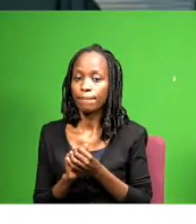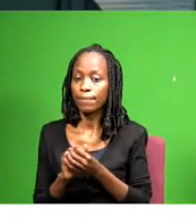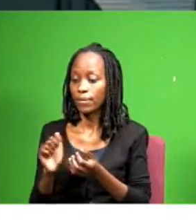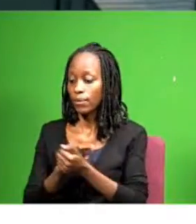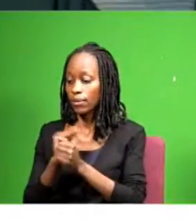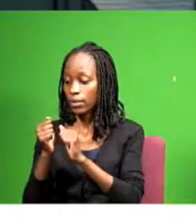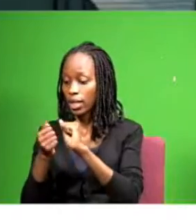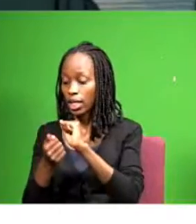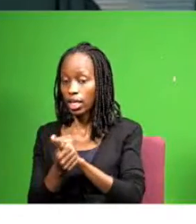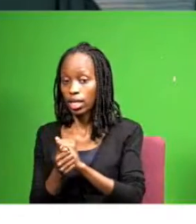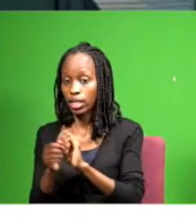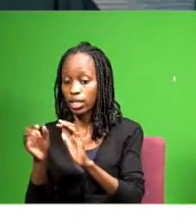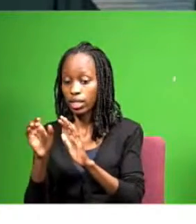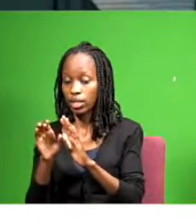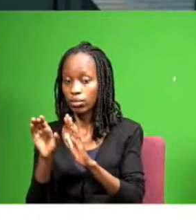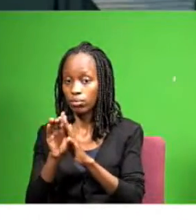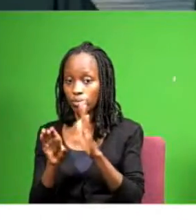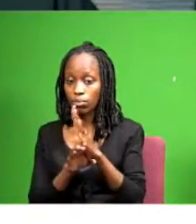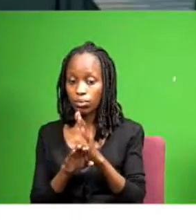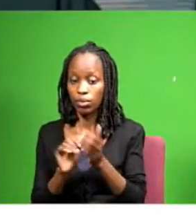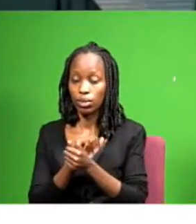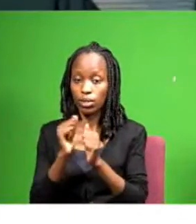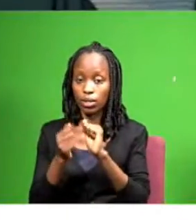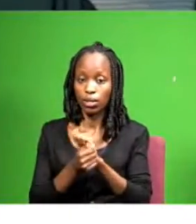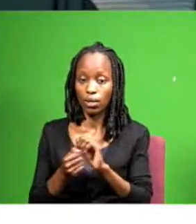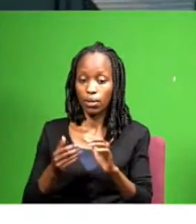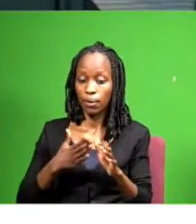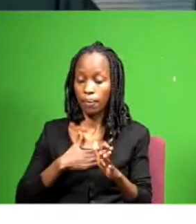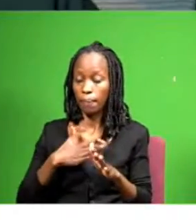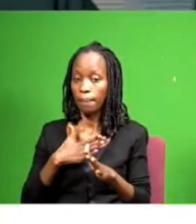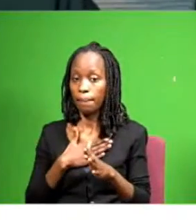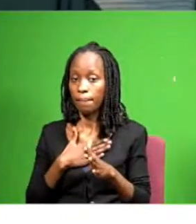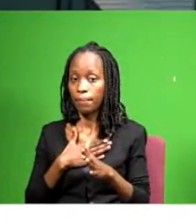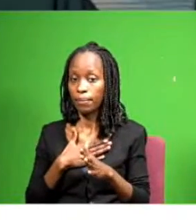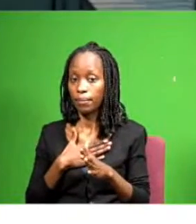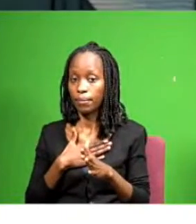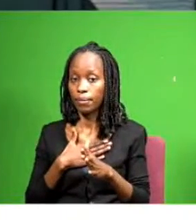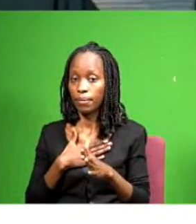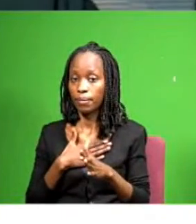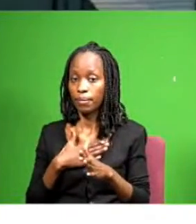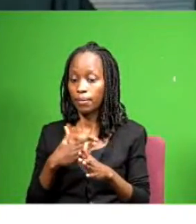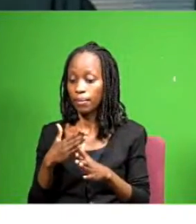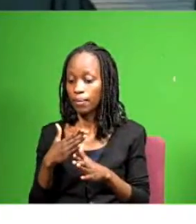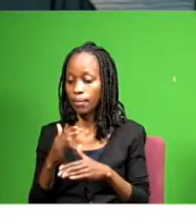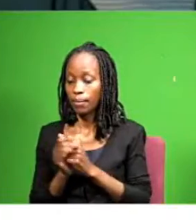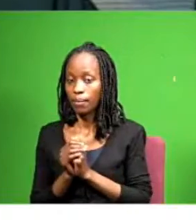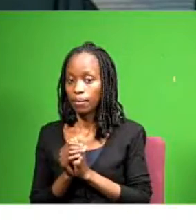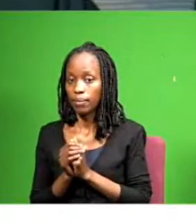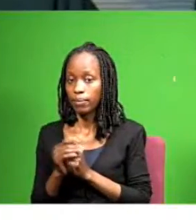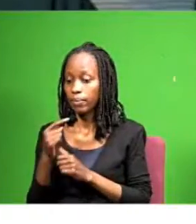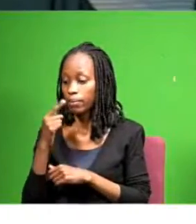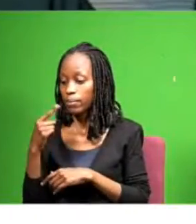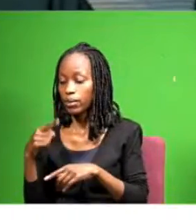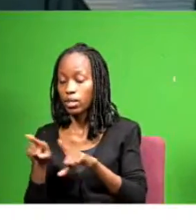amendment process, I associate myself with what my colleagues have said, but